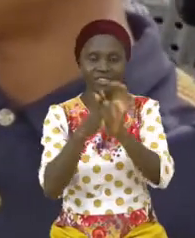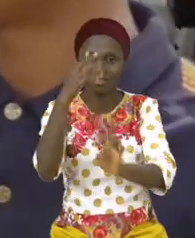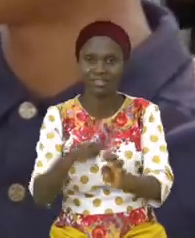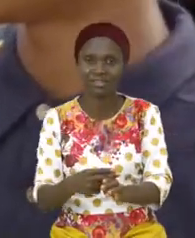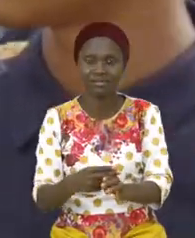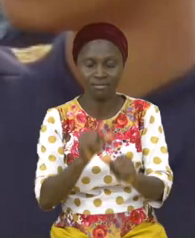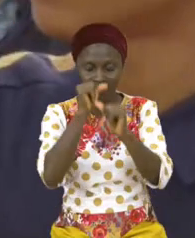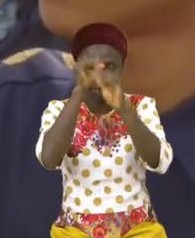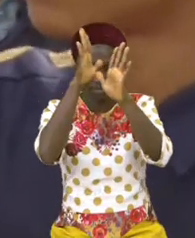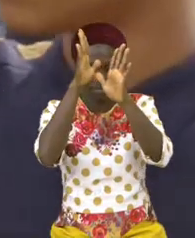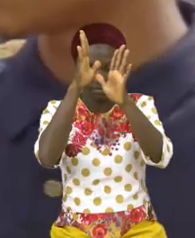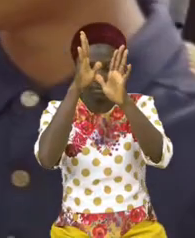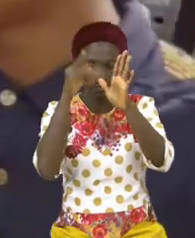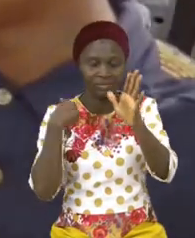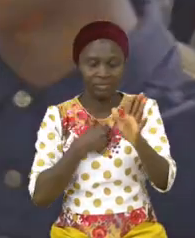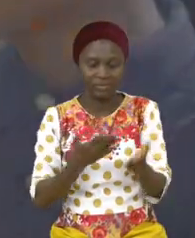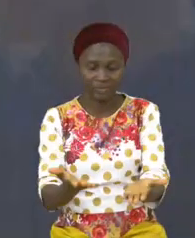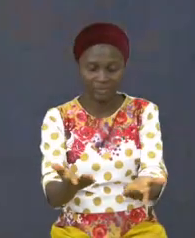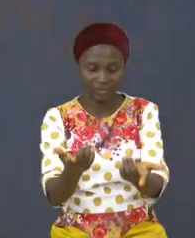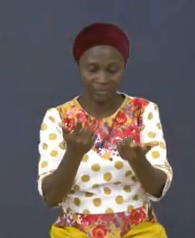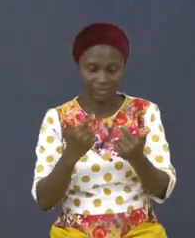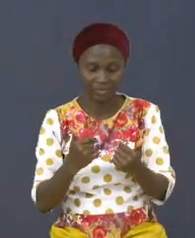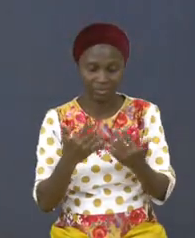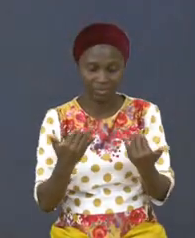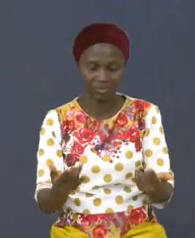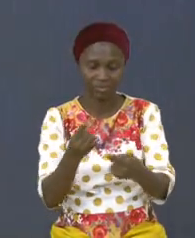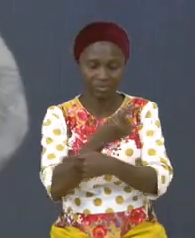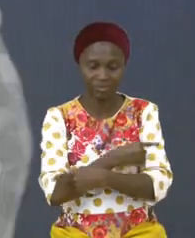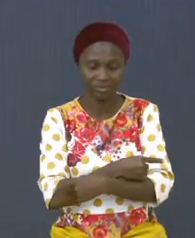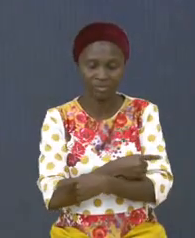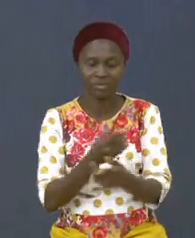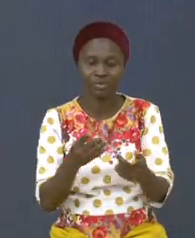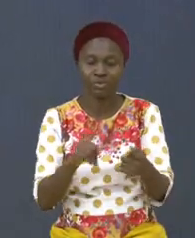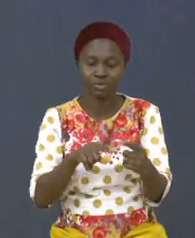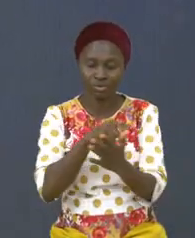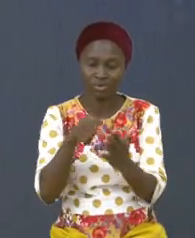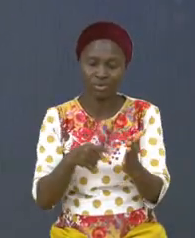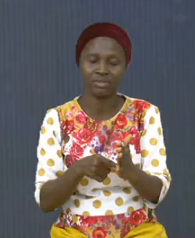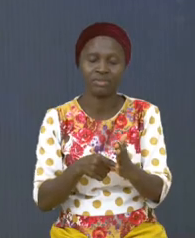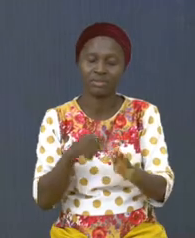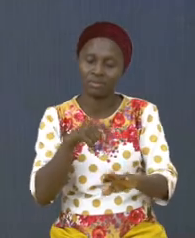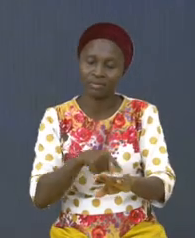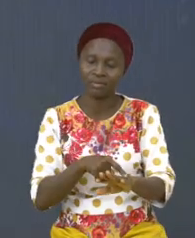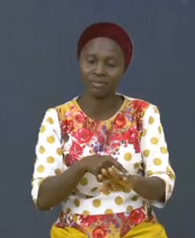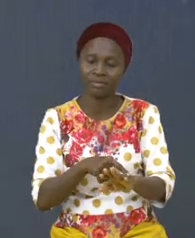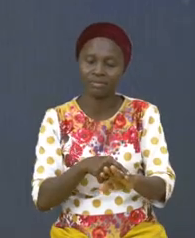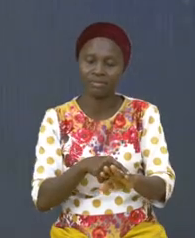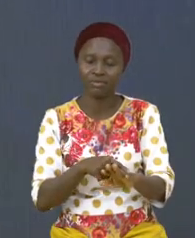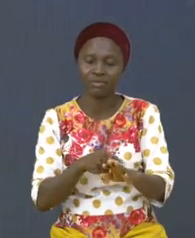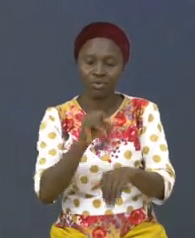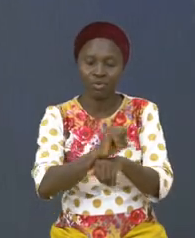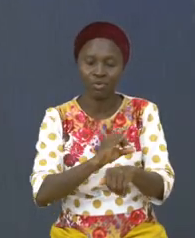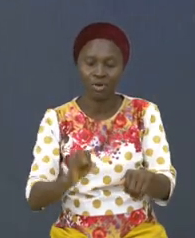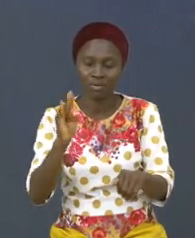Father, we come today to this session wanting by your